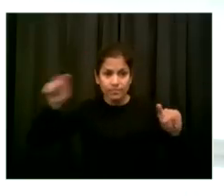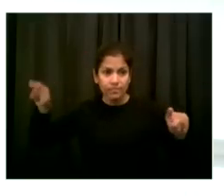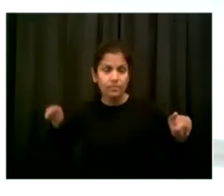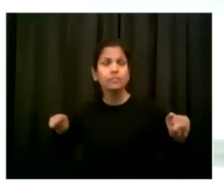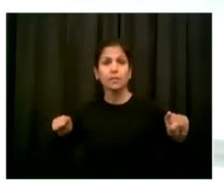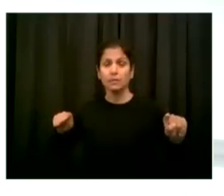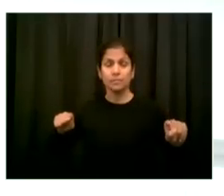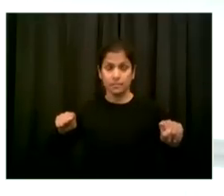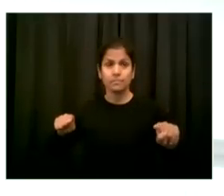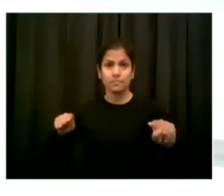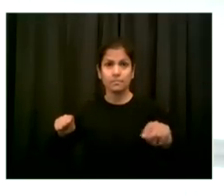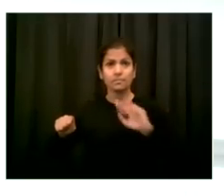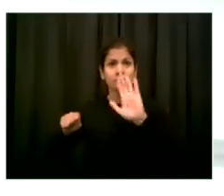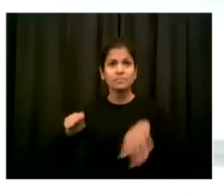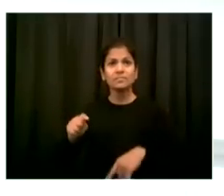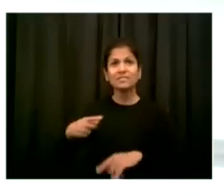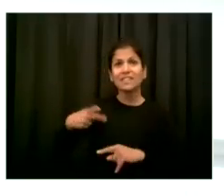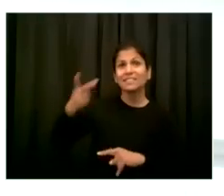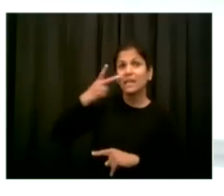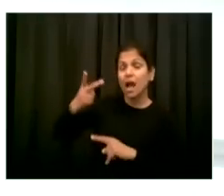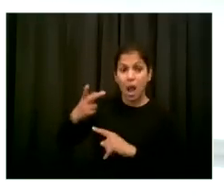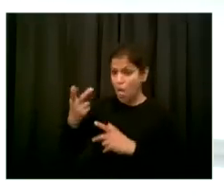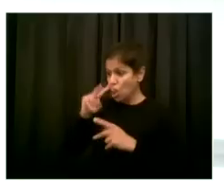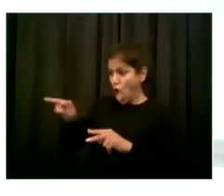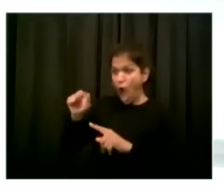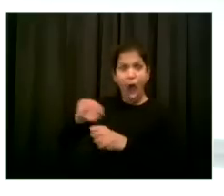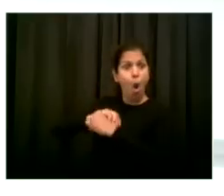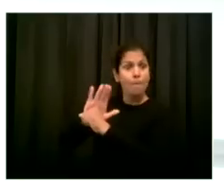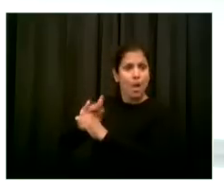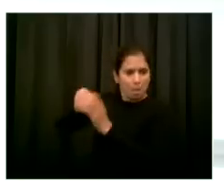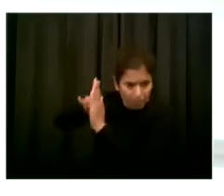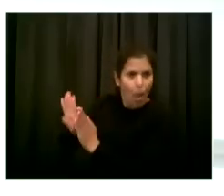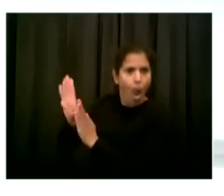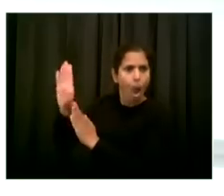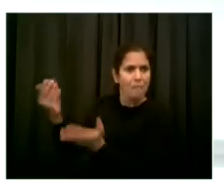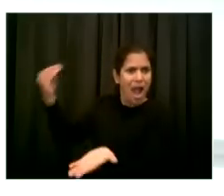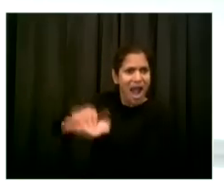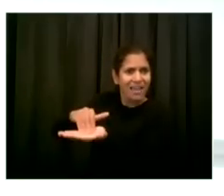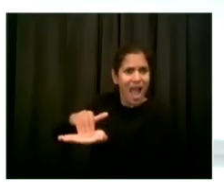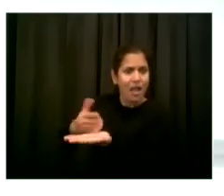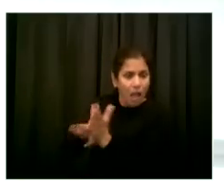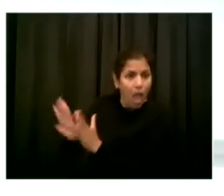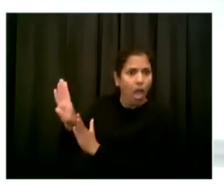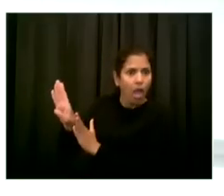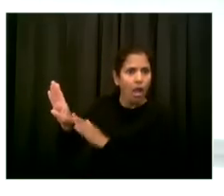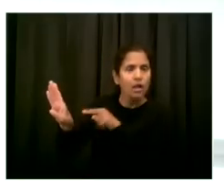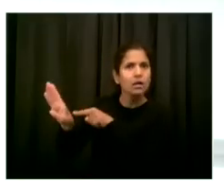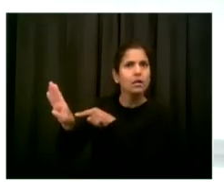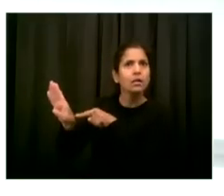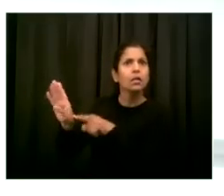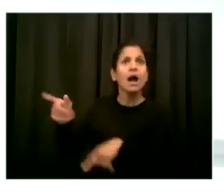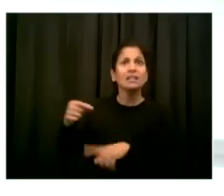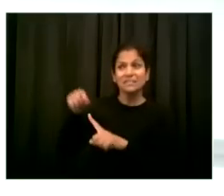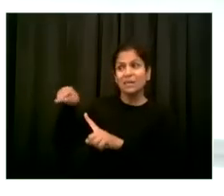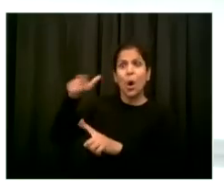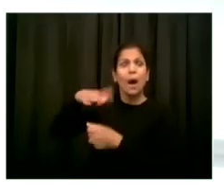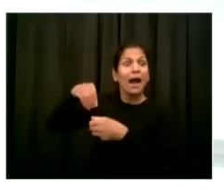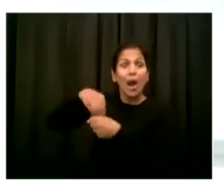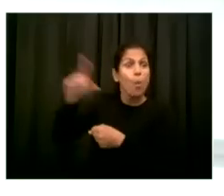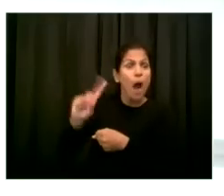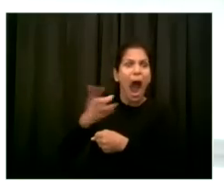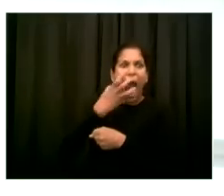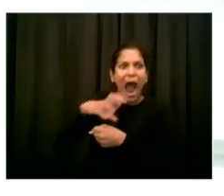increase in the proportion of tests coming back positive in the areas that we are most concerned, particularly